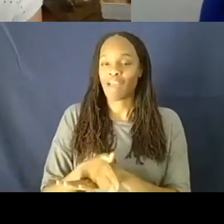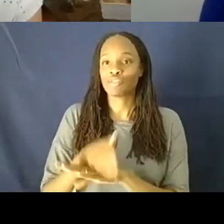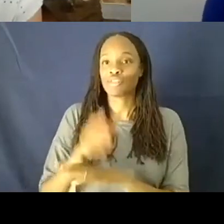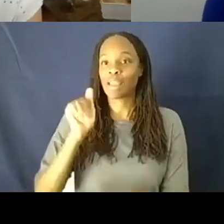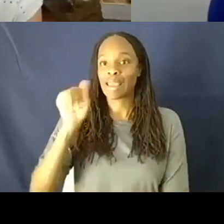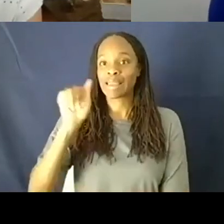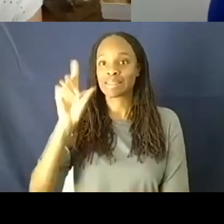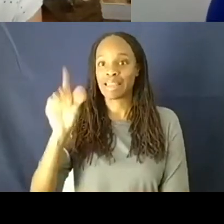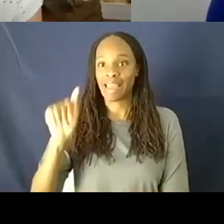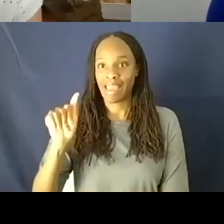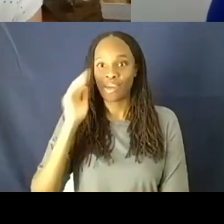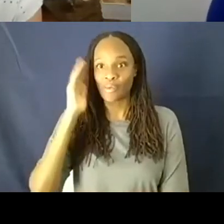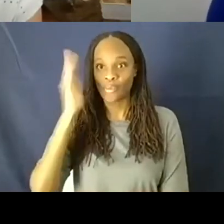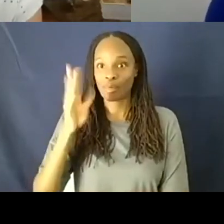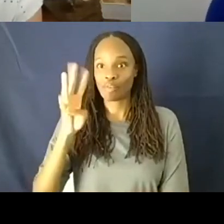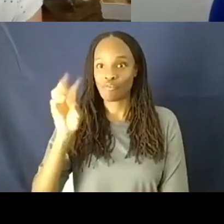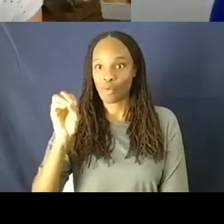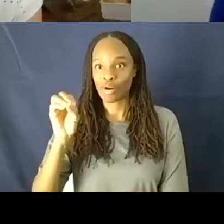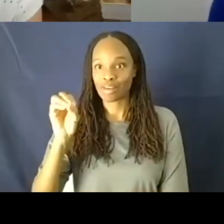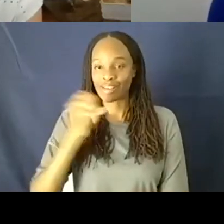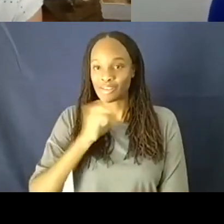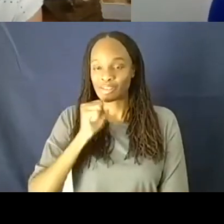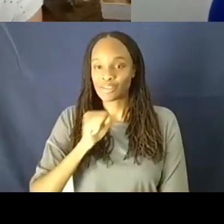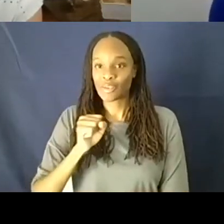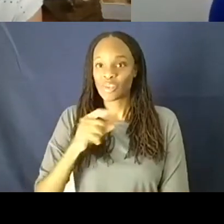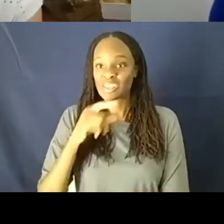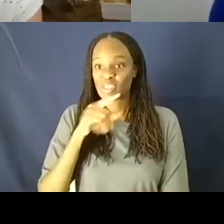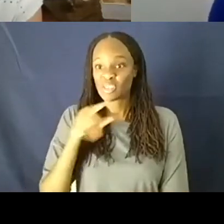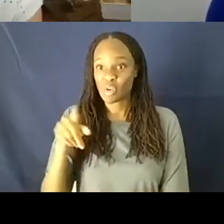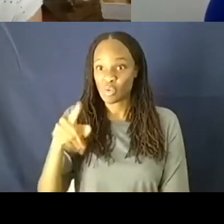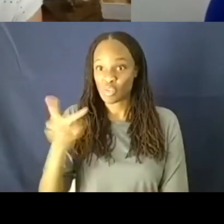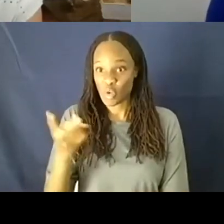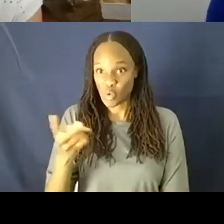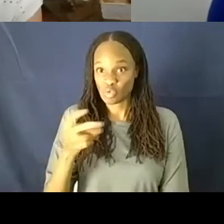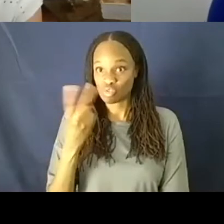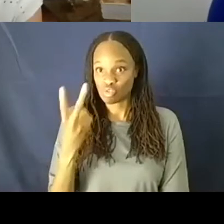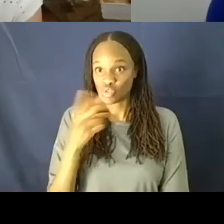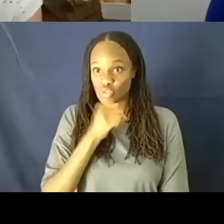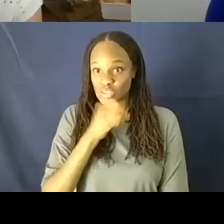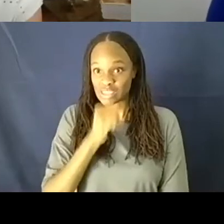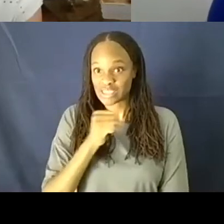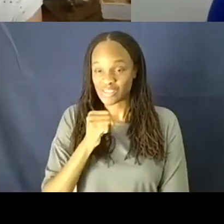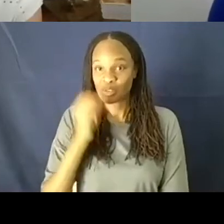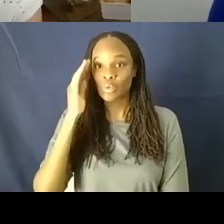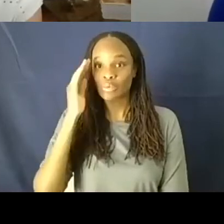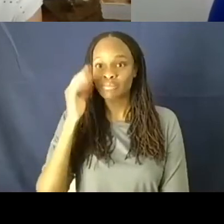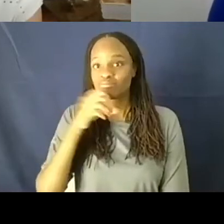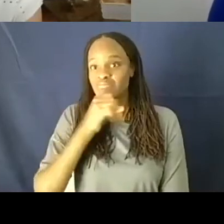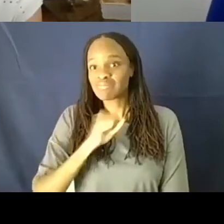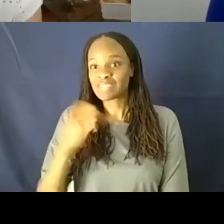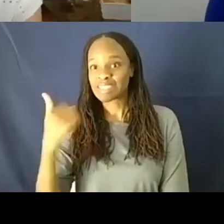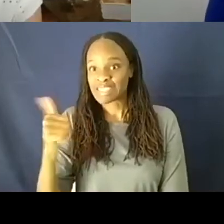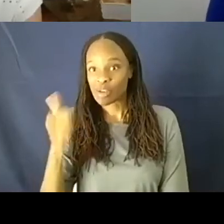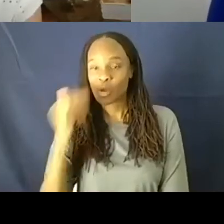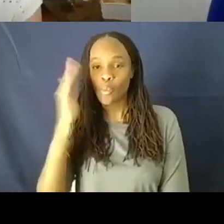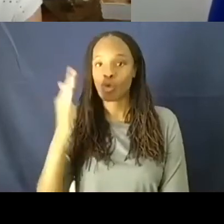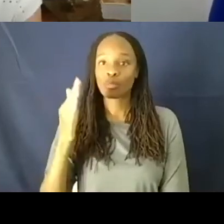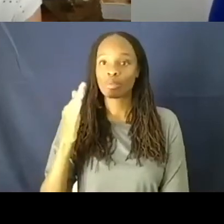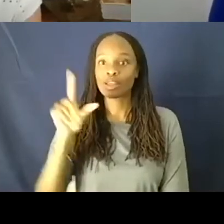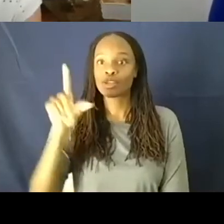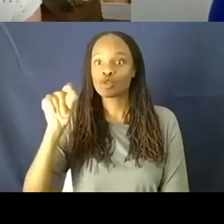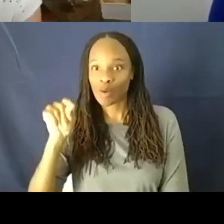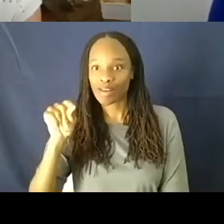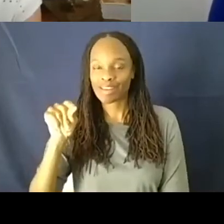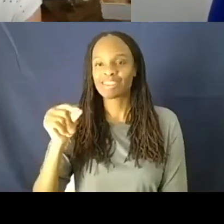these 10-year-olds will, be 20, so they'll be able to vote. So those are some memories, some great memories that I have. Thank